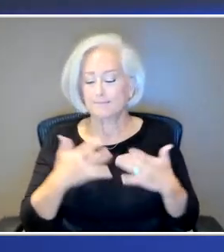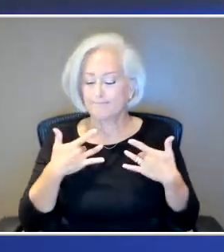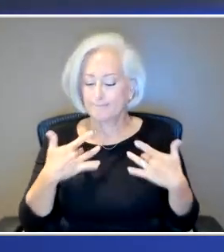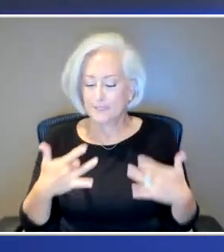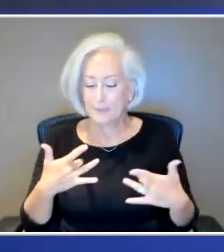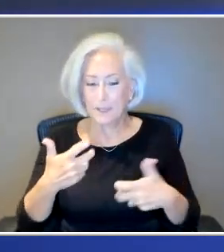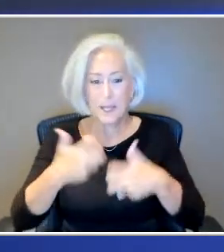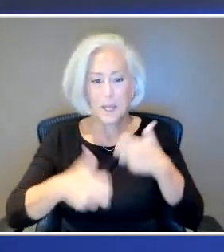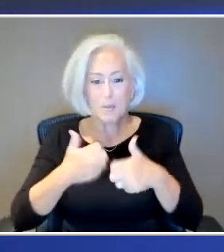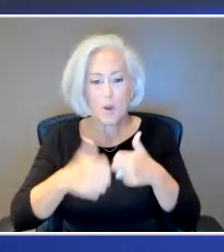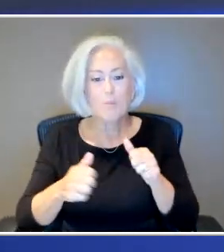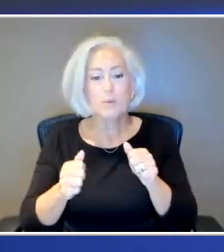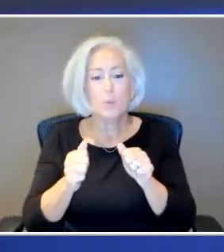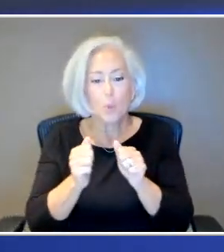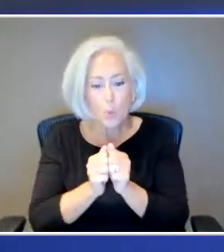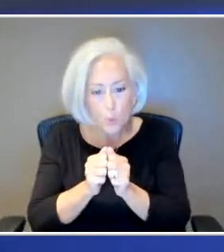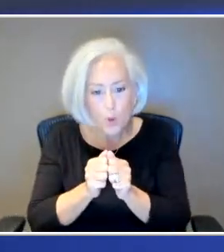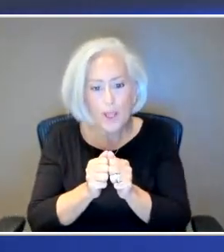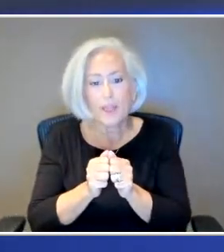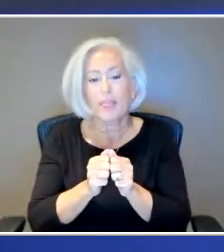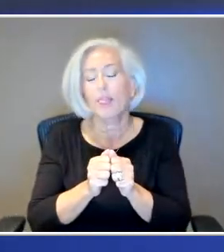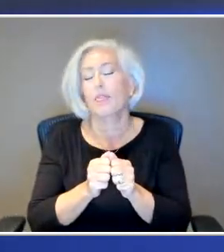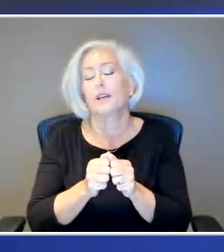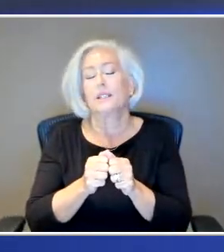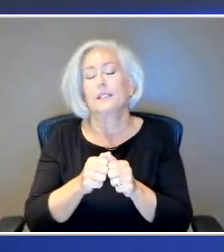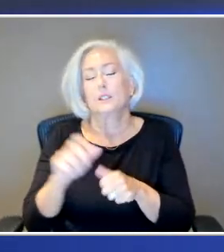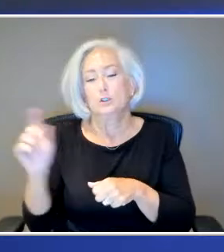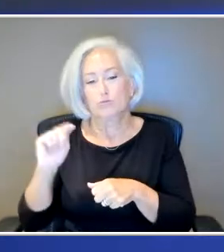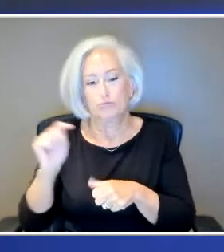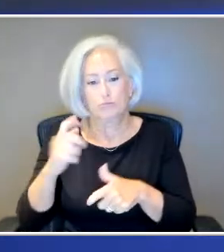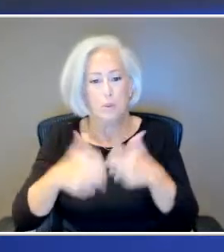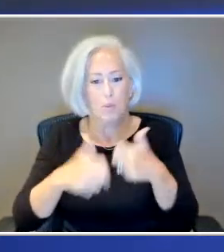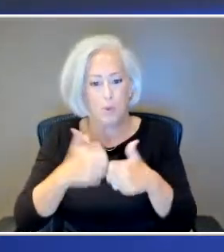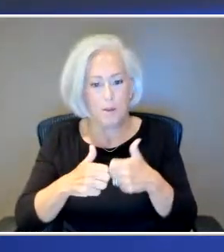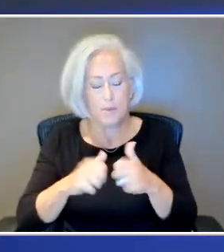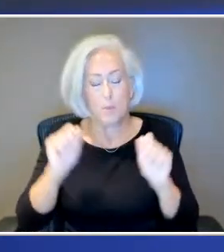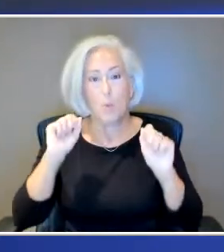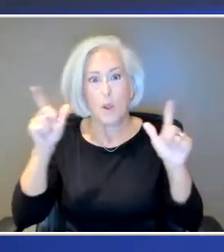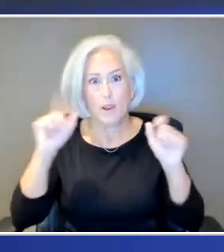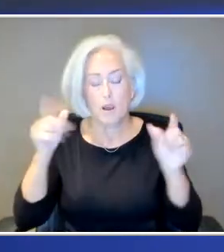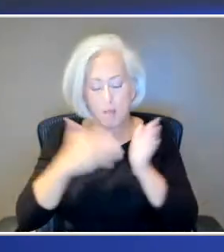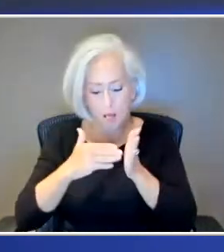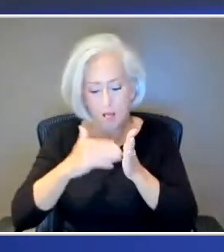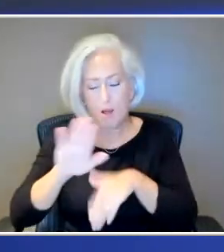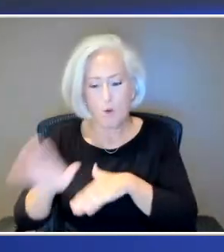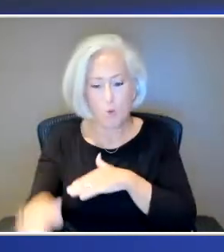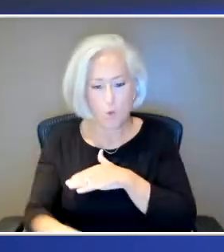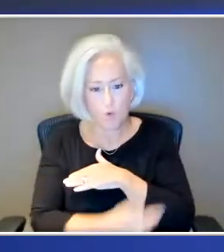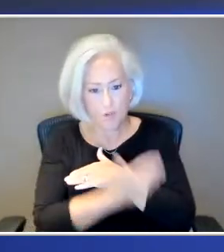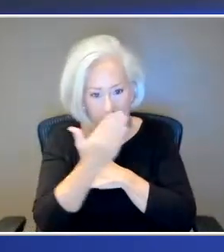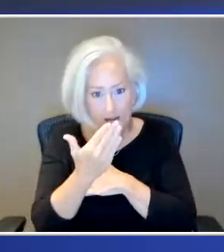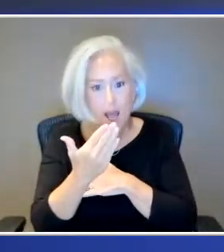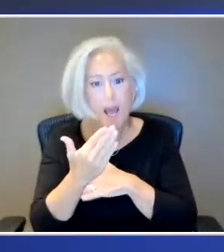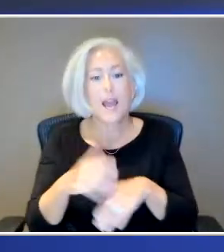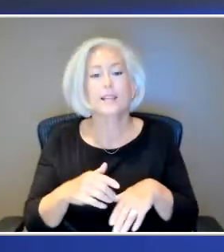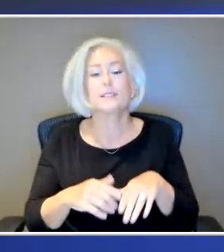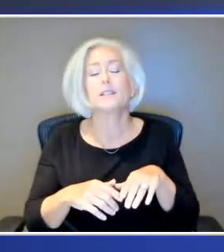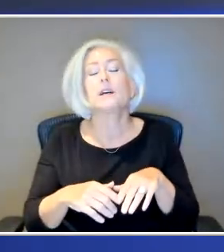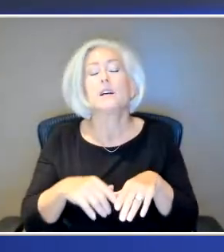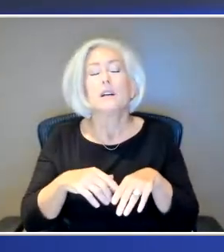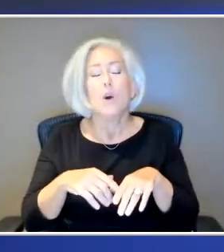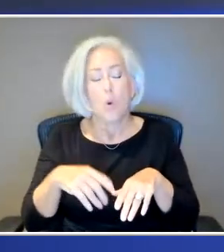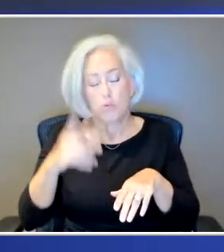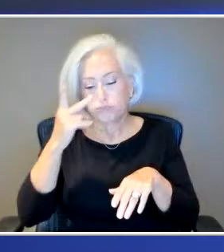obstruction. So intermittent flow, start and stop, wake you up at night. Those are the classic symptoms that we kind of attribute to the quote unquote swollen